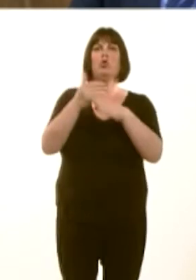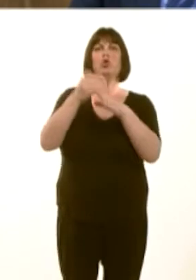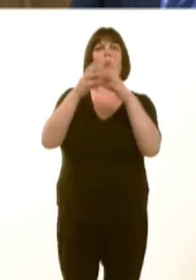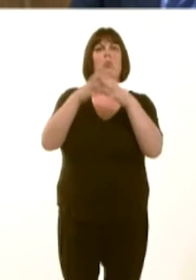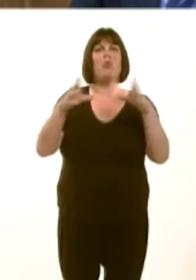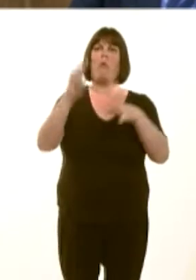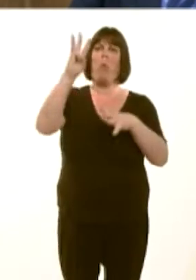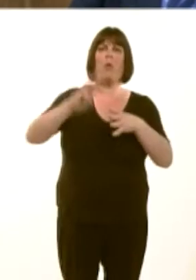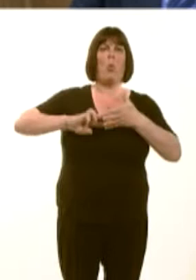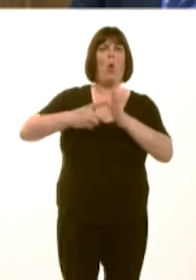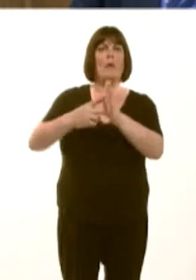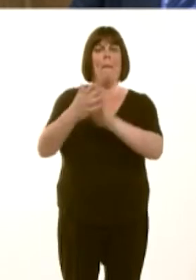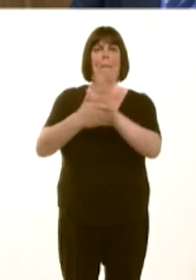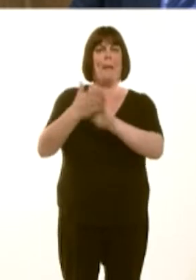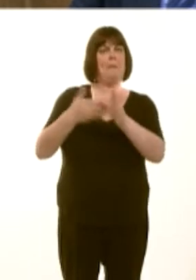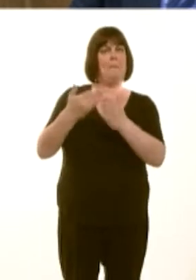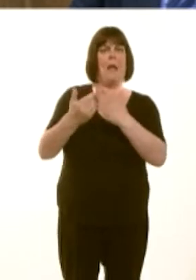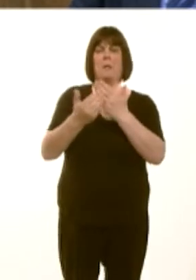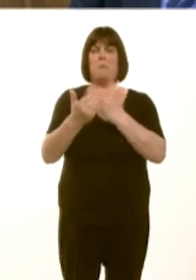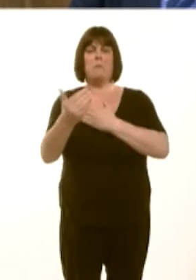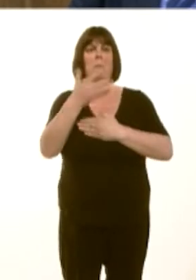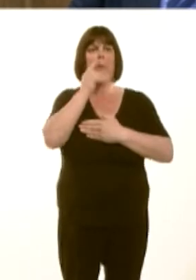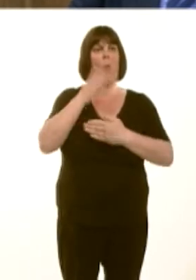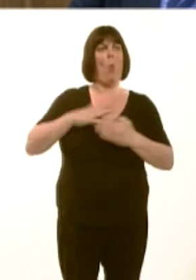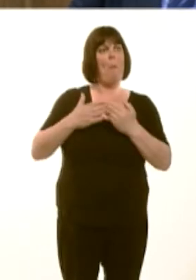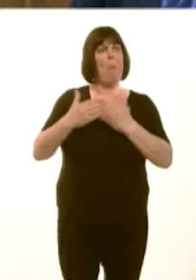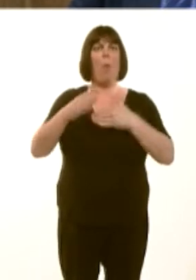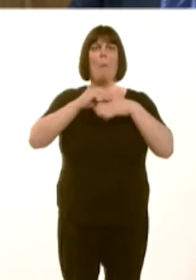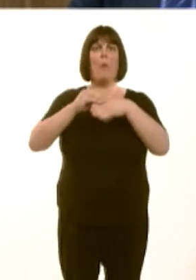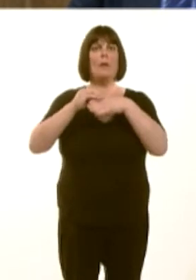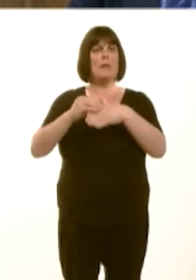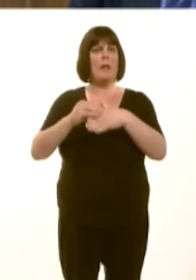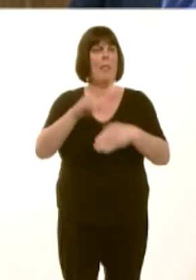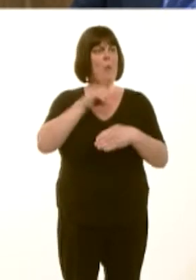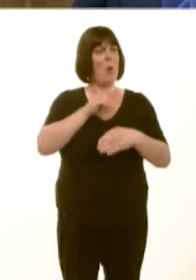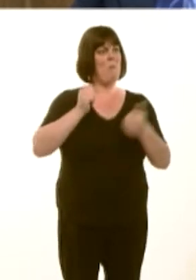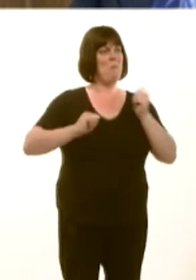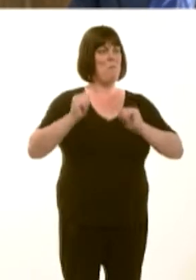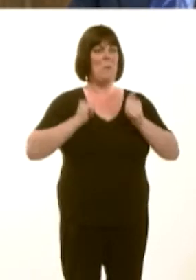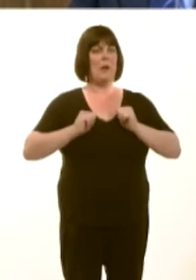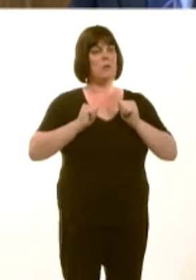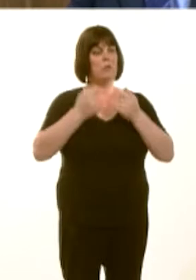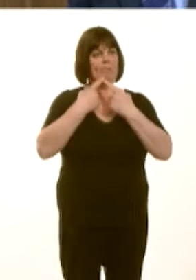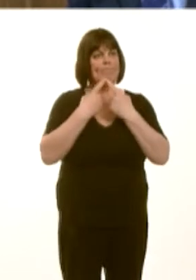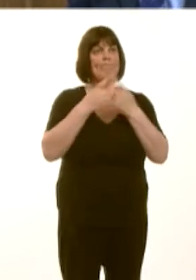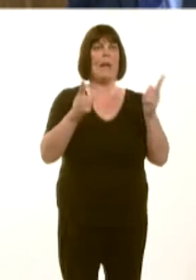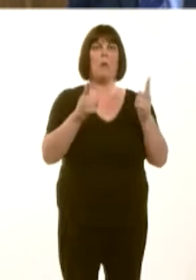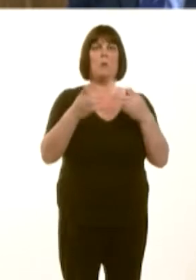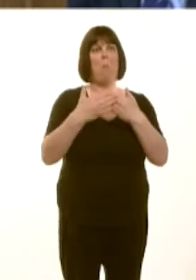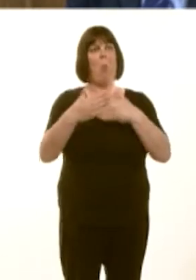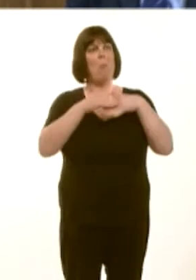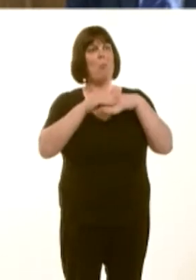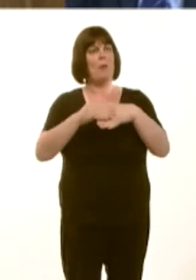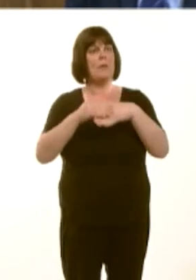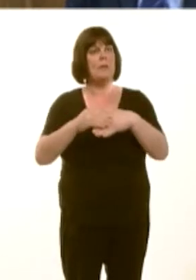that there is demand for more apprenticeships, and that's why we are pleased, of course, to be able to announce these apprenticeships, and the figure,